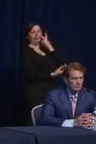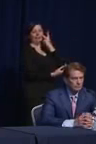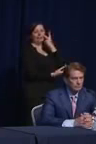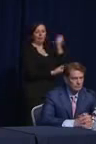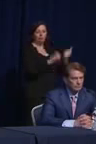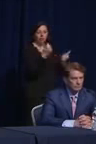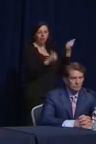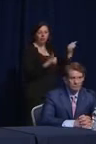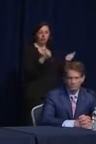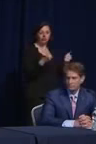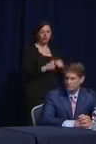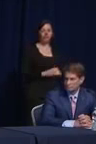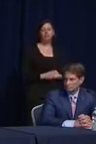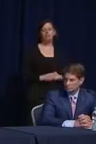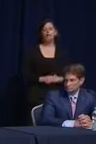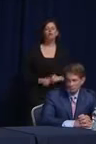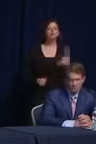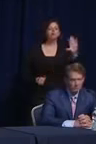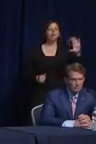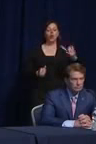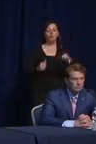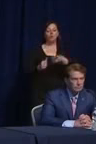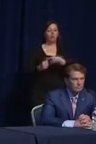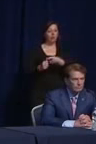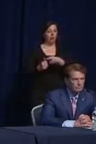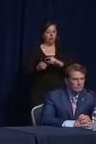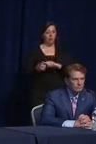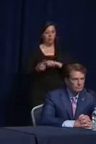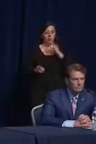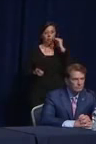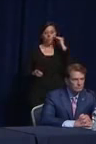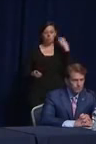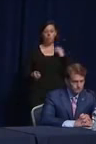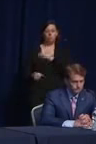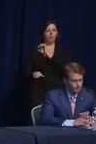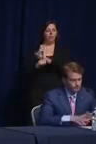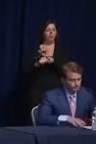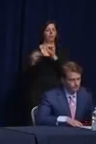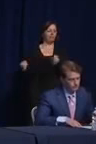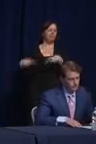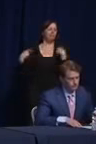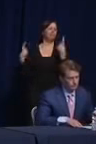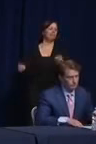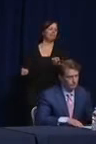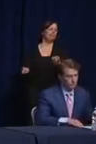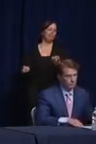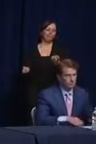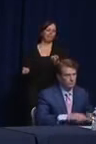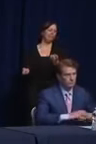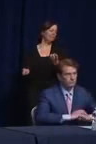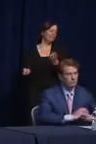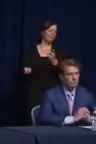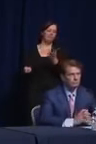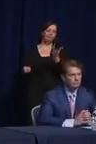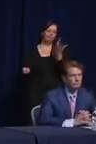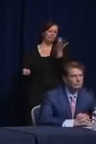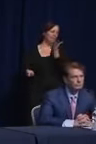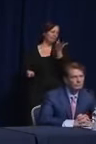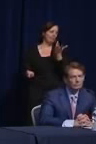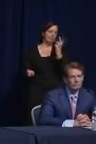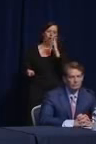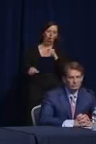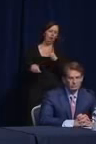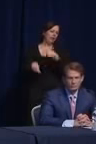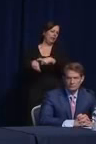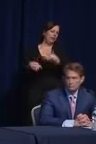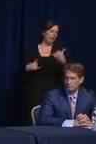Okay, let me first start about the nursing homes. We've been working with the nursing homes, as you all know, for quite some